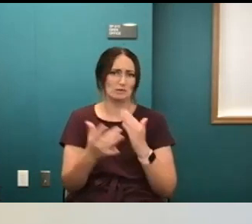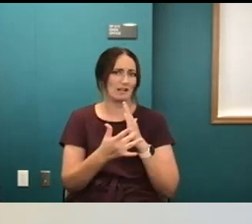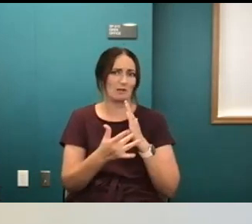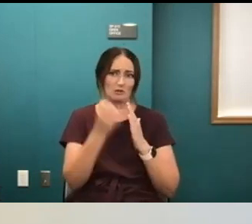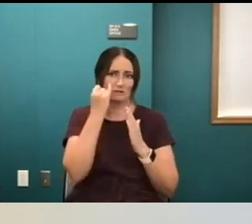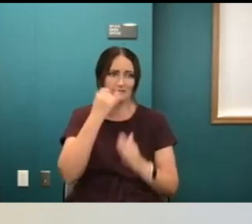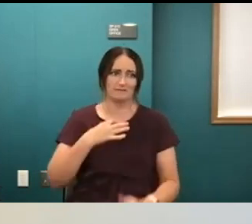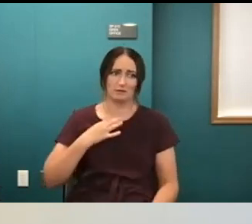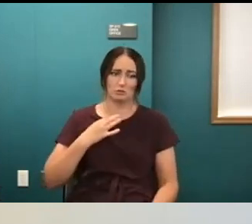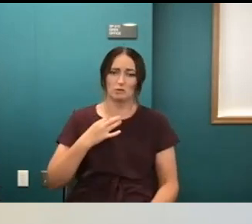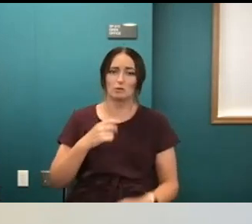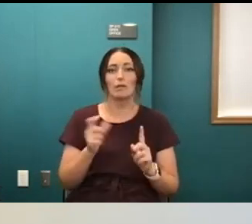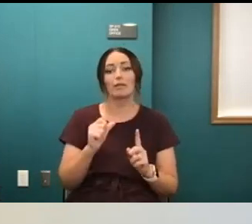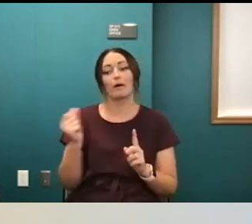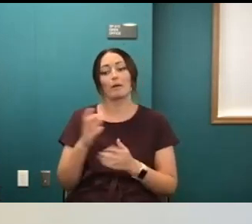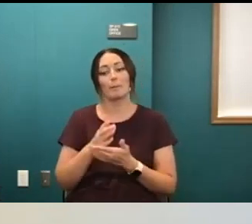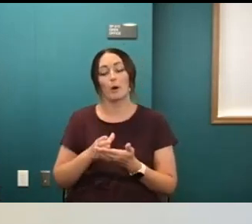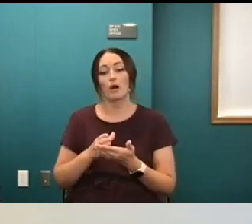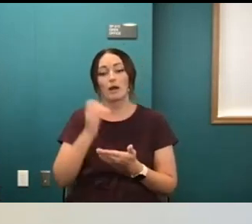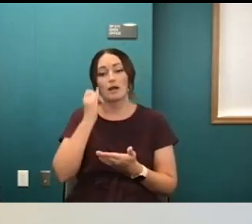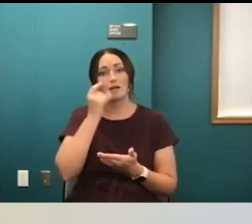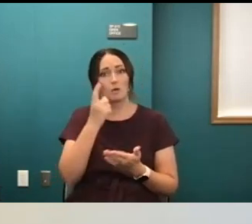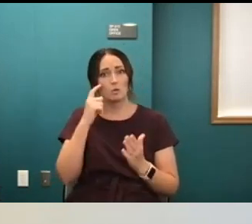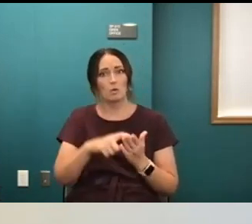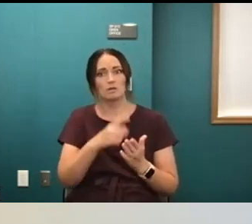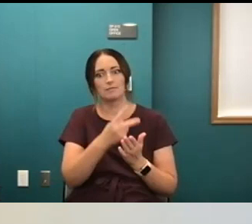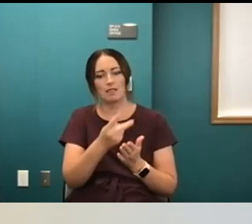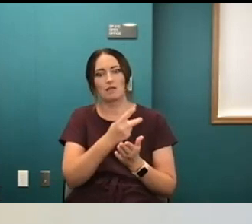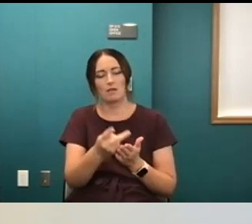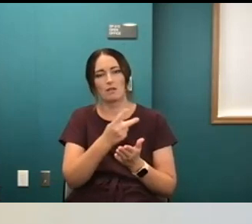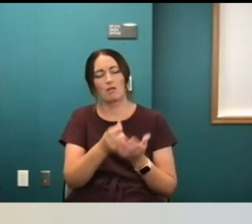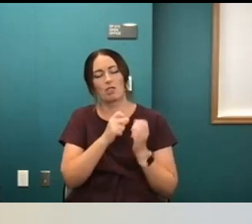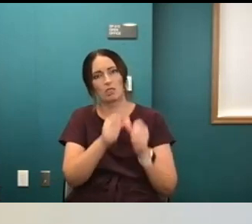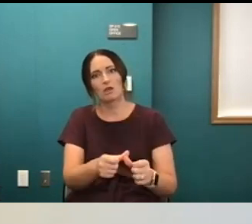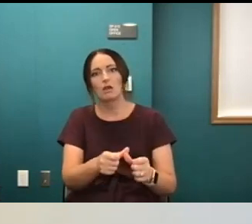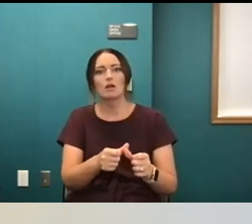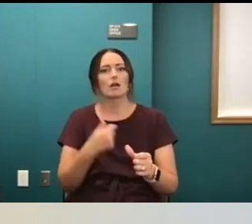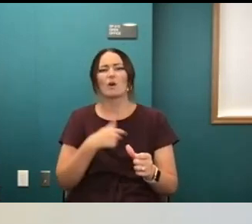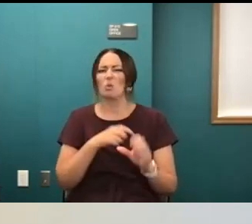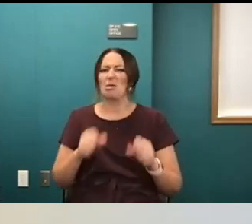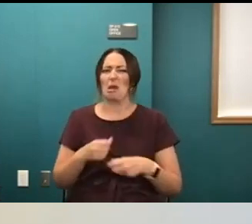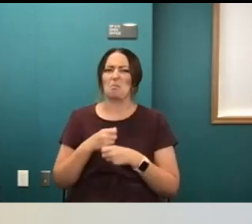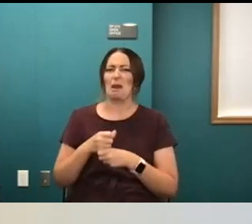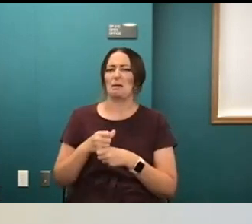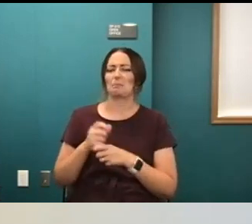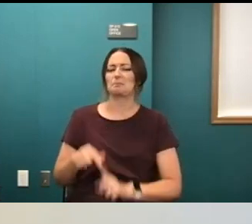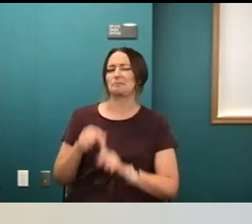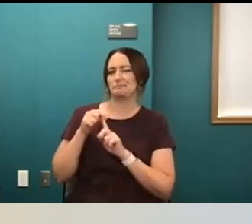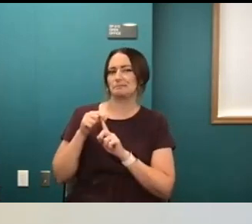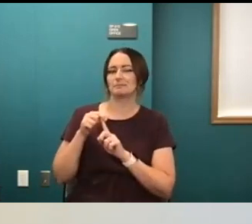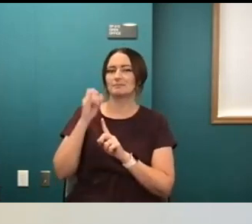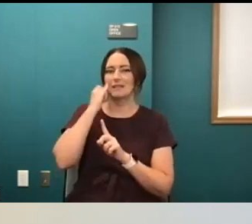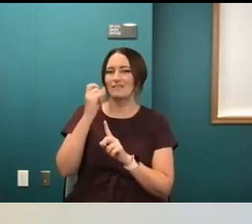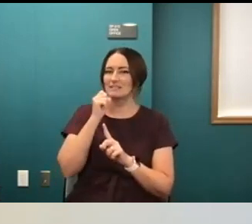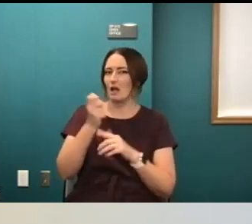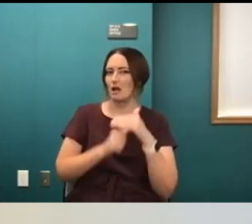other piece would be that if you're noticing ongoing failures, there's sometimes we're able to make exceptions and replace things outside of warranty periods if it's